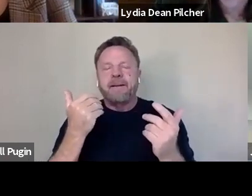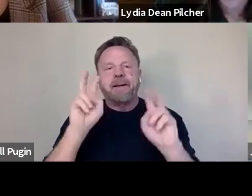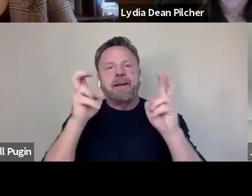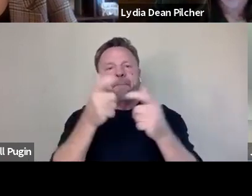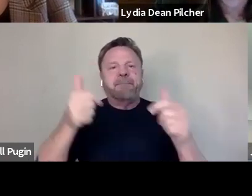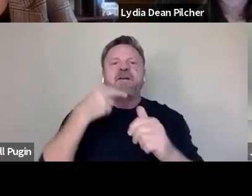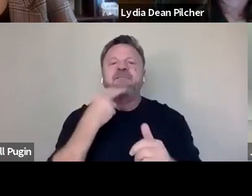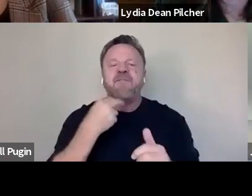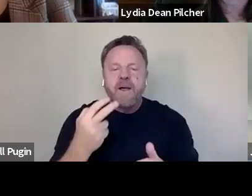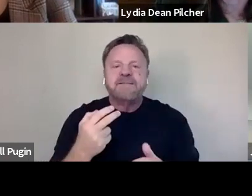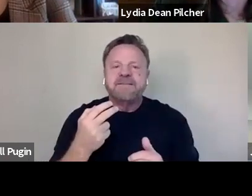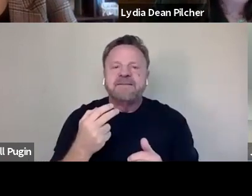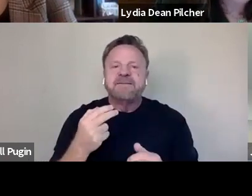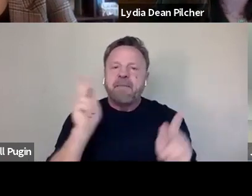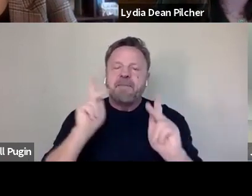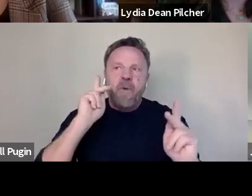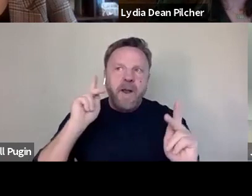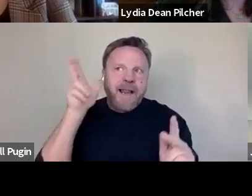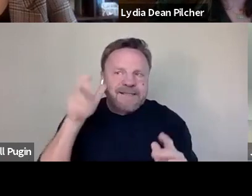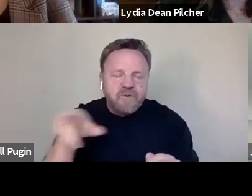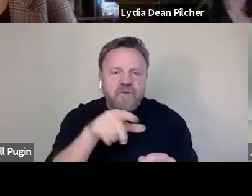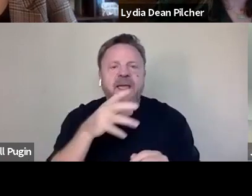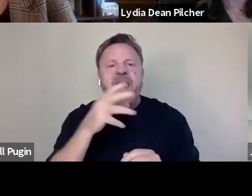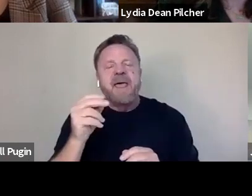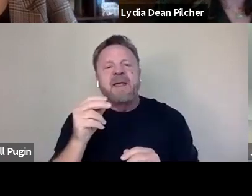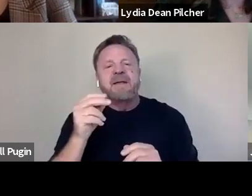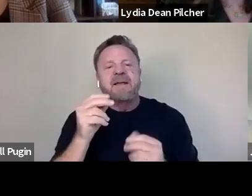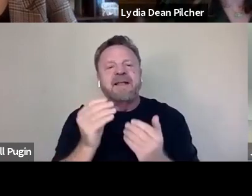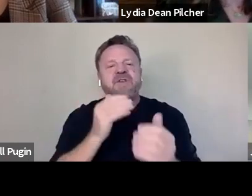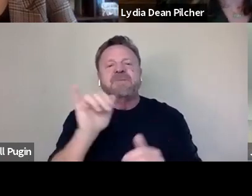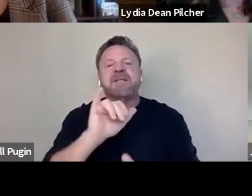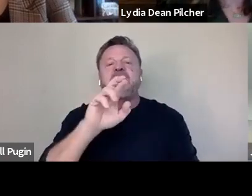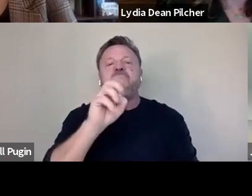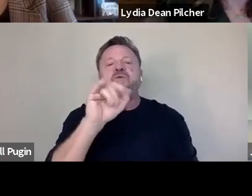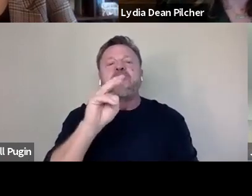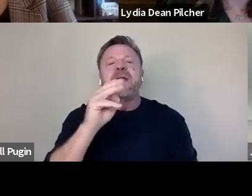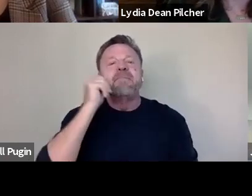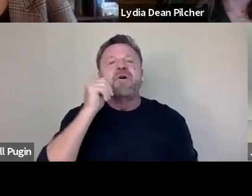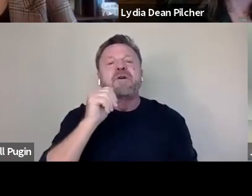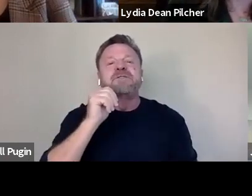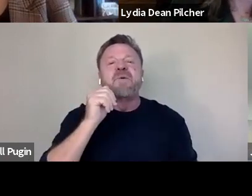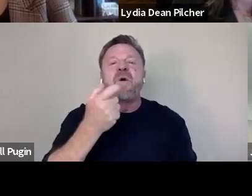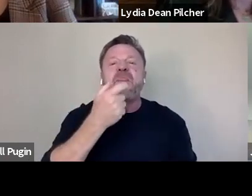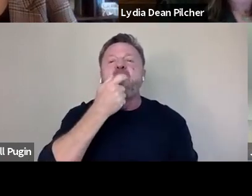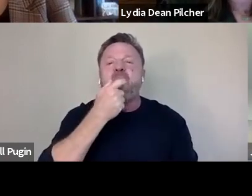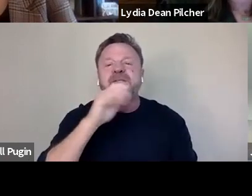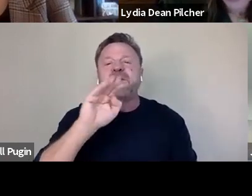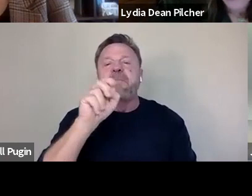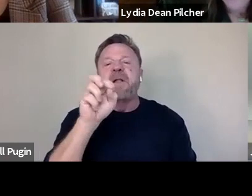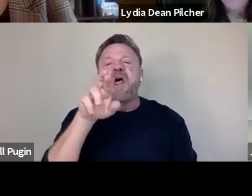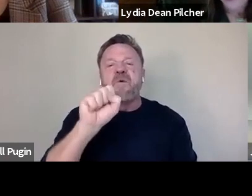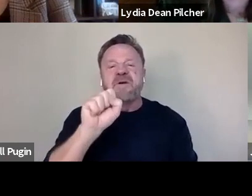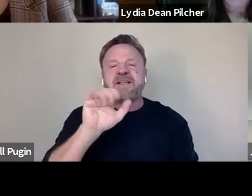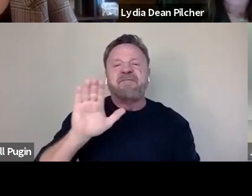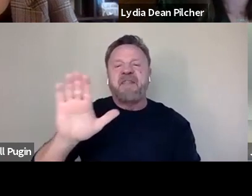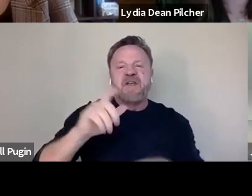a real, it's almost like, the Radium Girls were the whistleblowers of their time. So